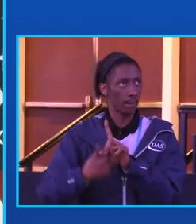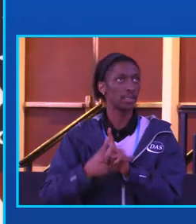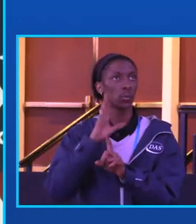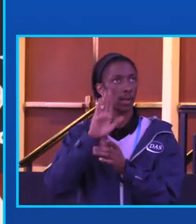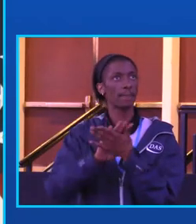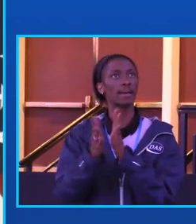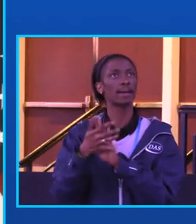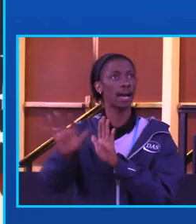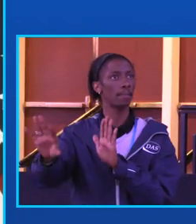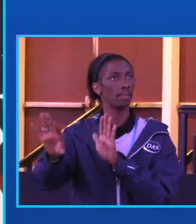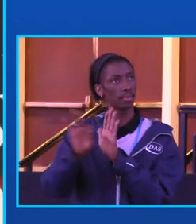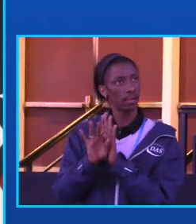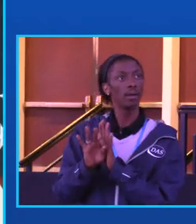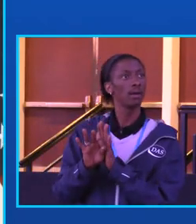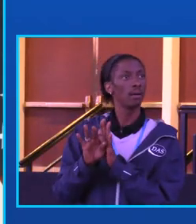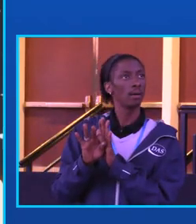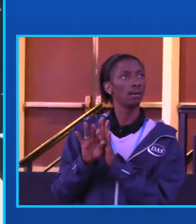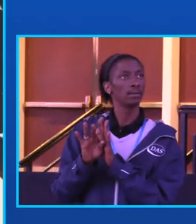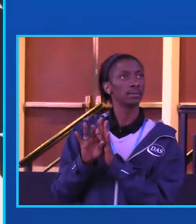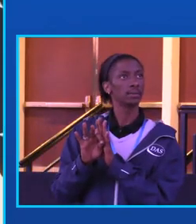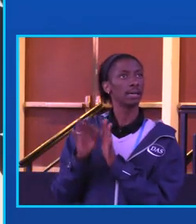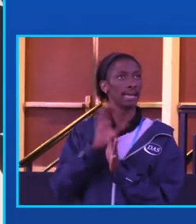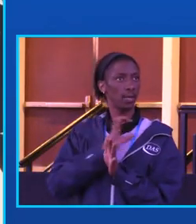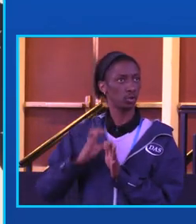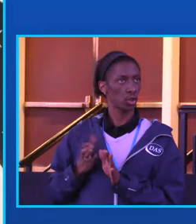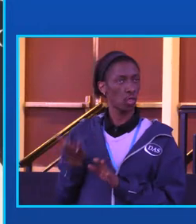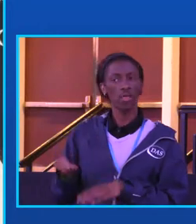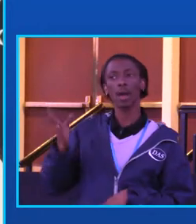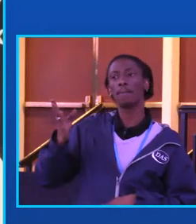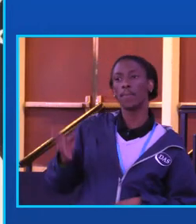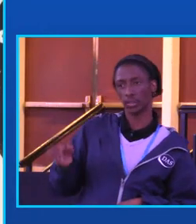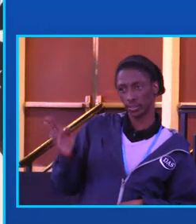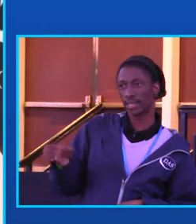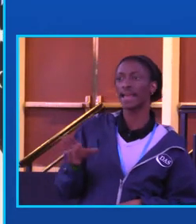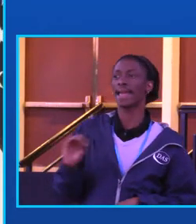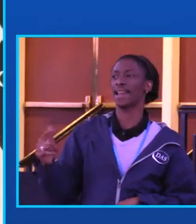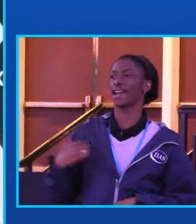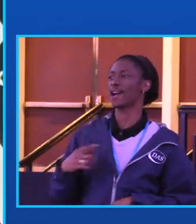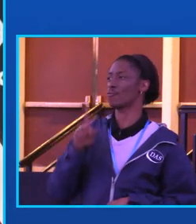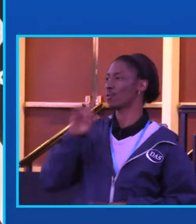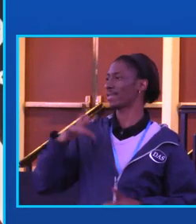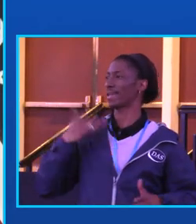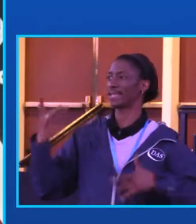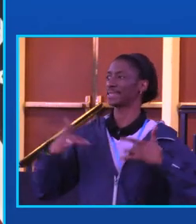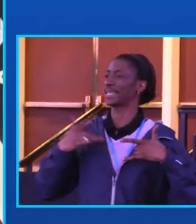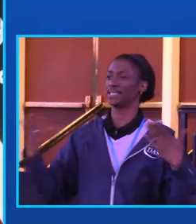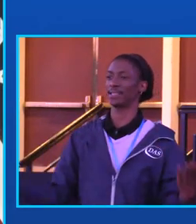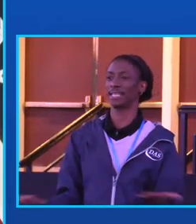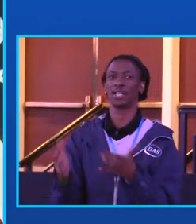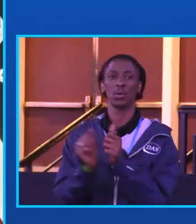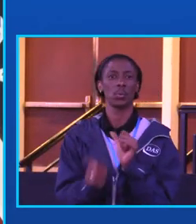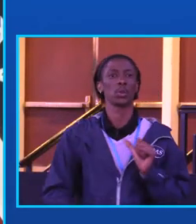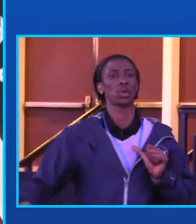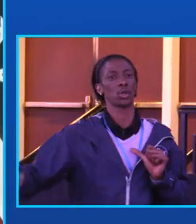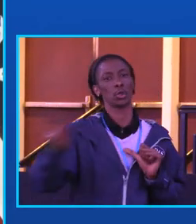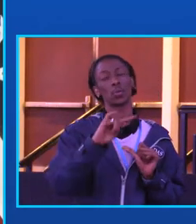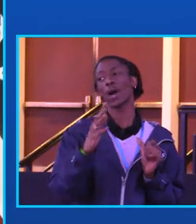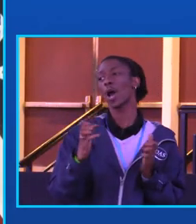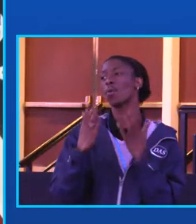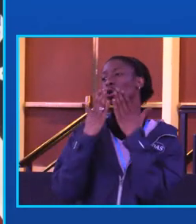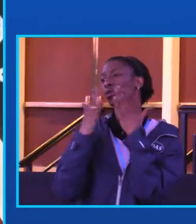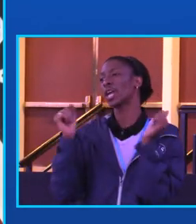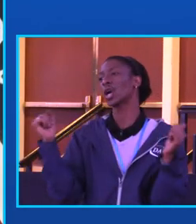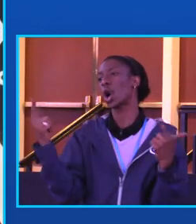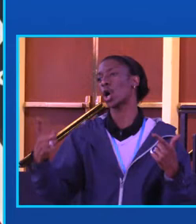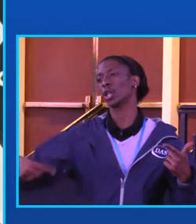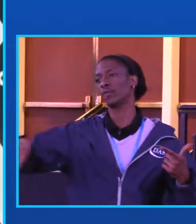of Haitian descent in Boston. And I'm really excited to be with all of you. I want to thank all of you for the incredible